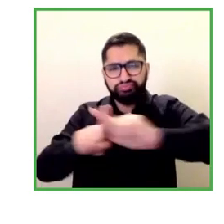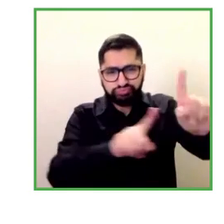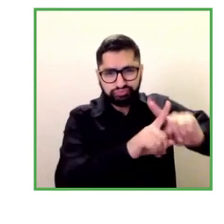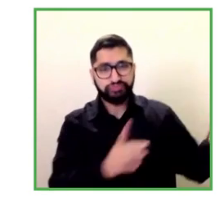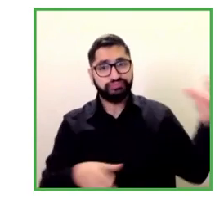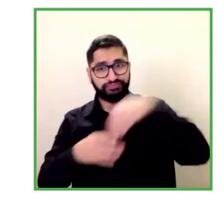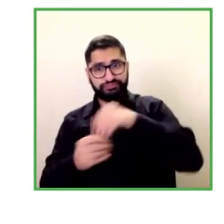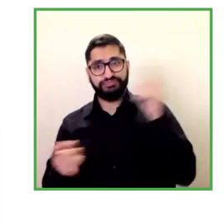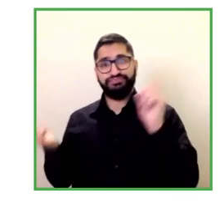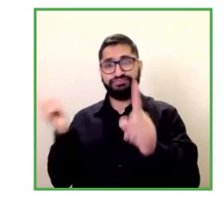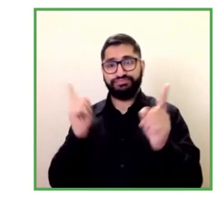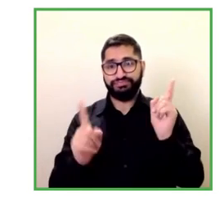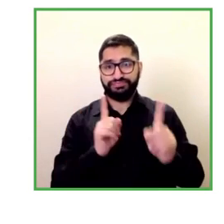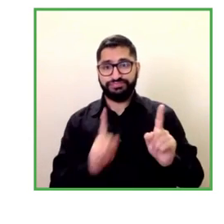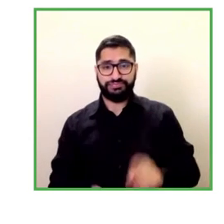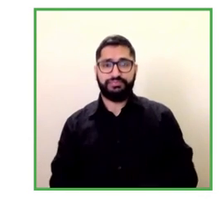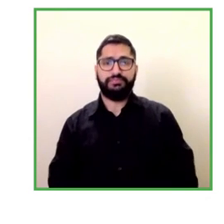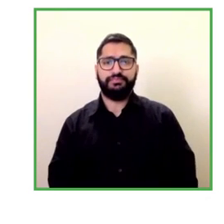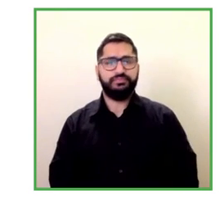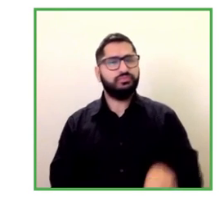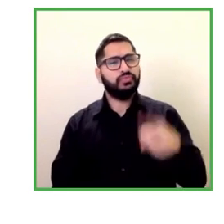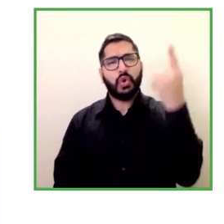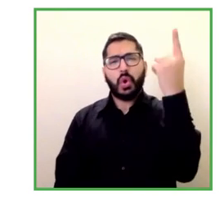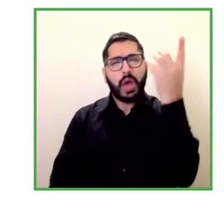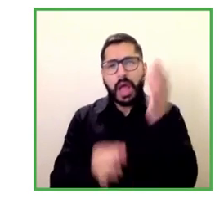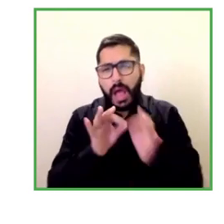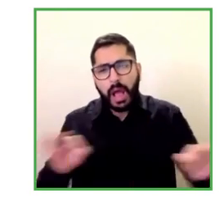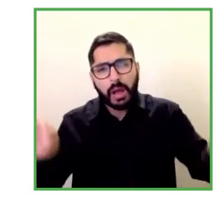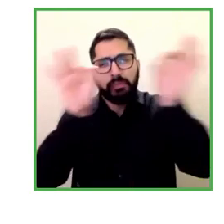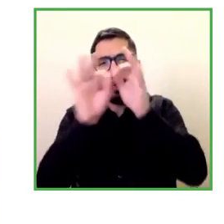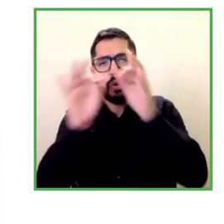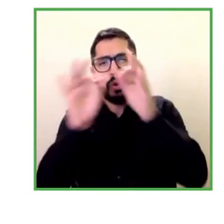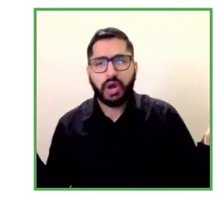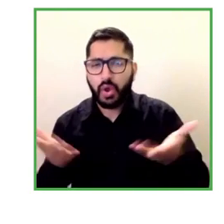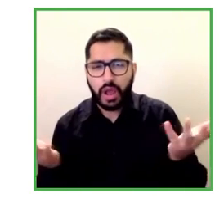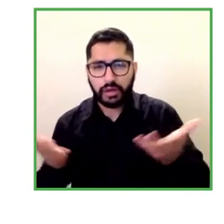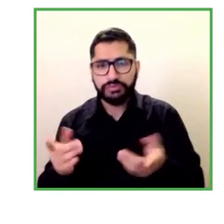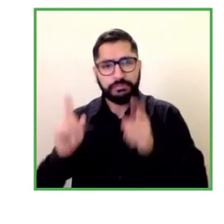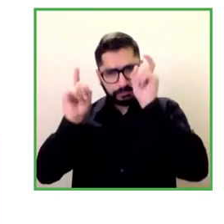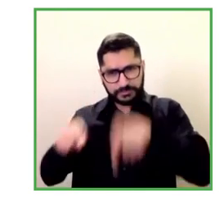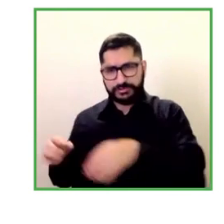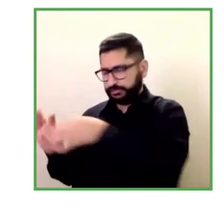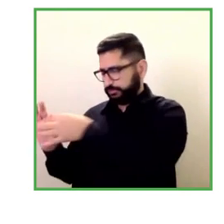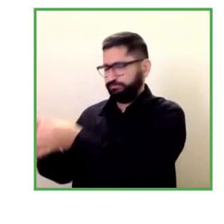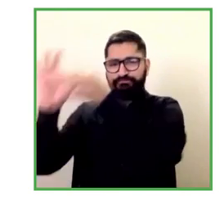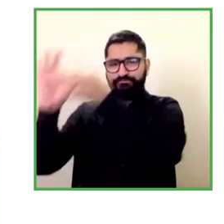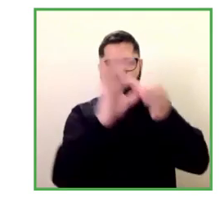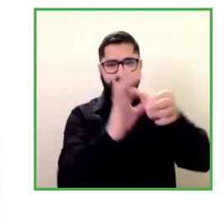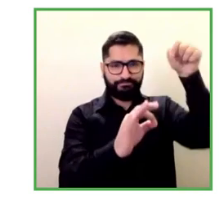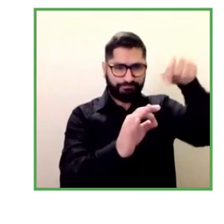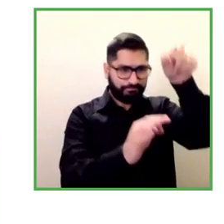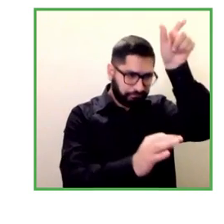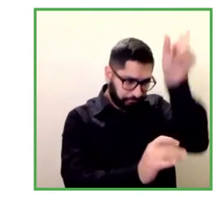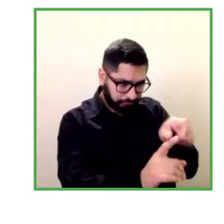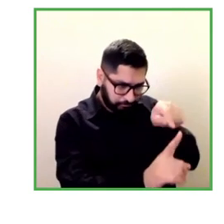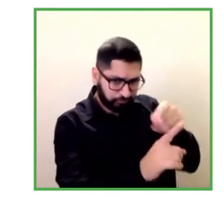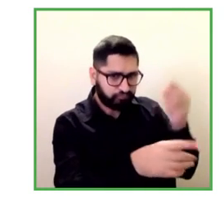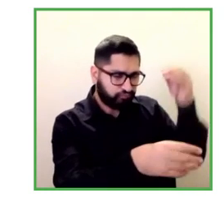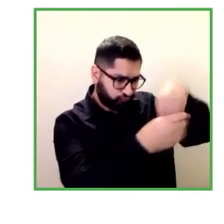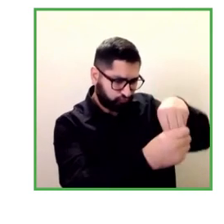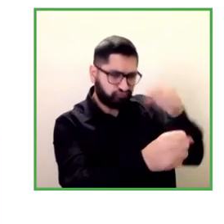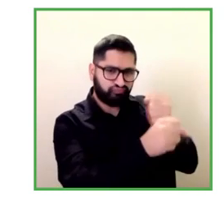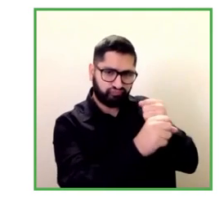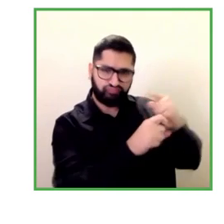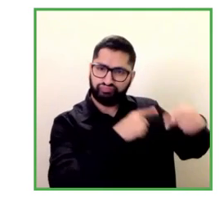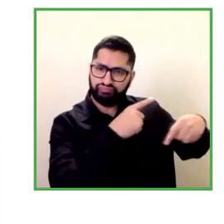my other colleagues did too, this does not only involve labor, but how the work